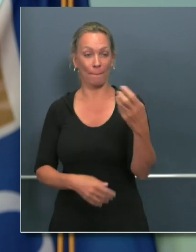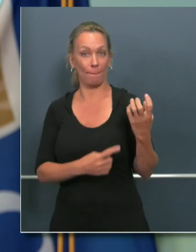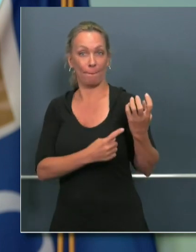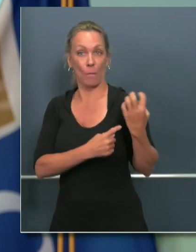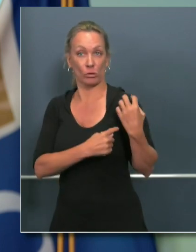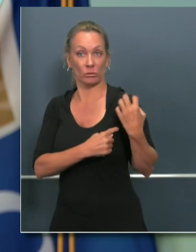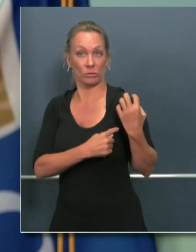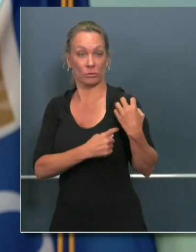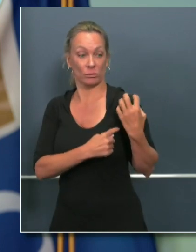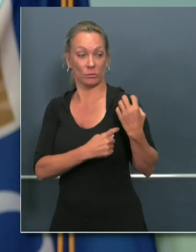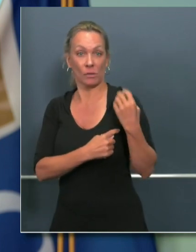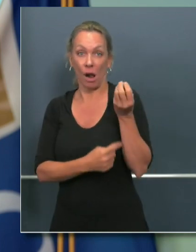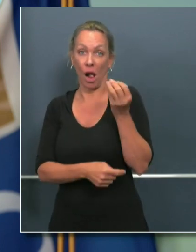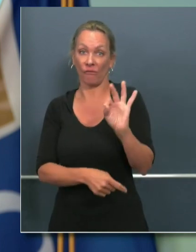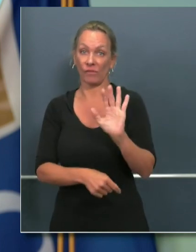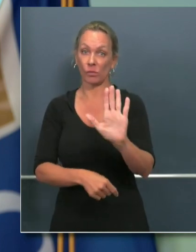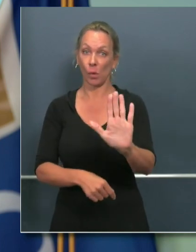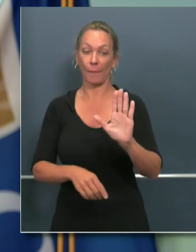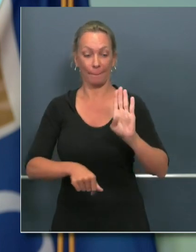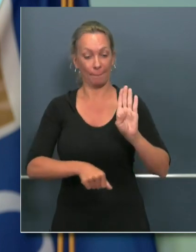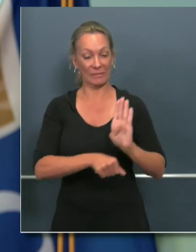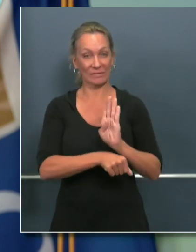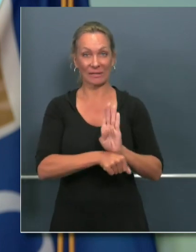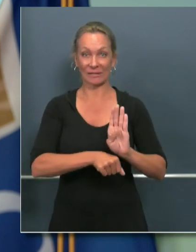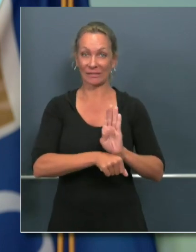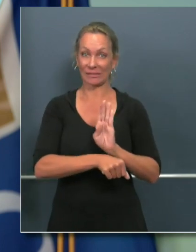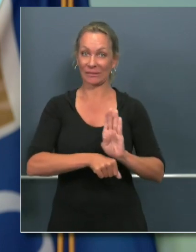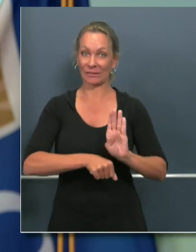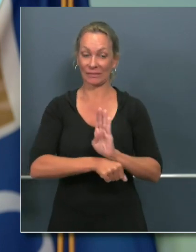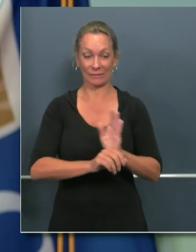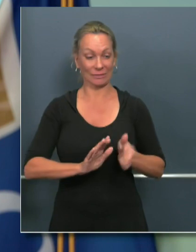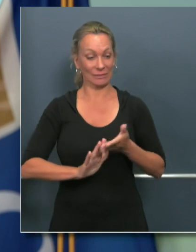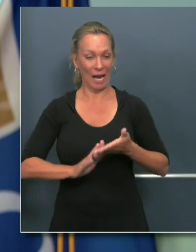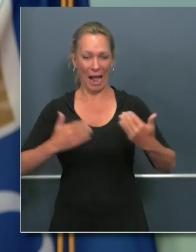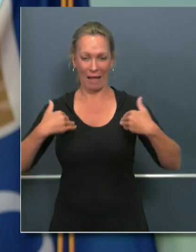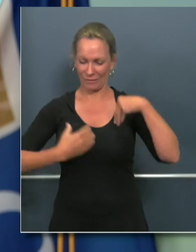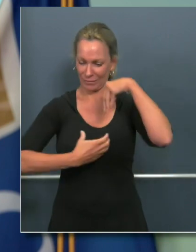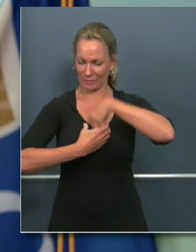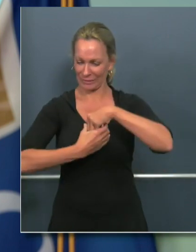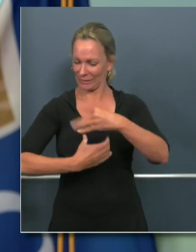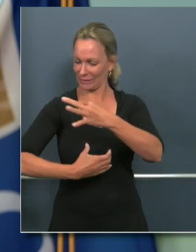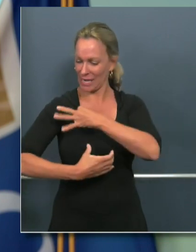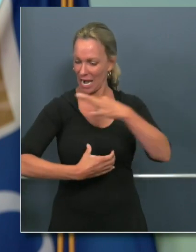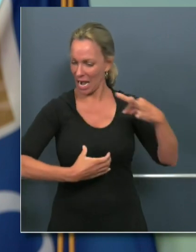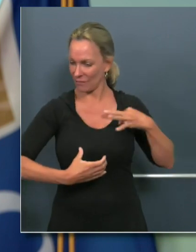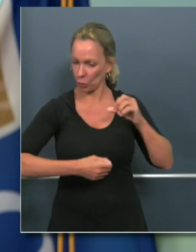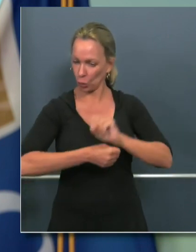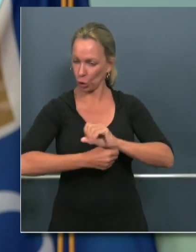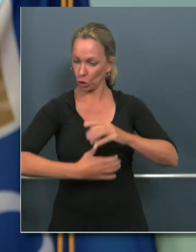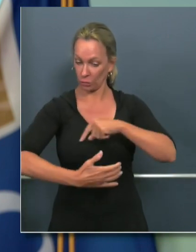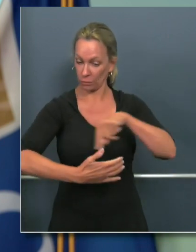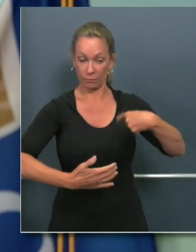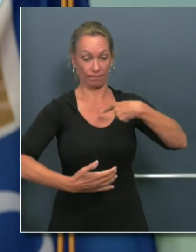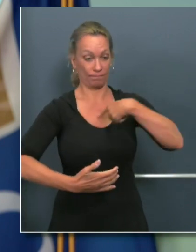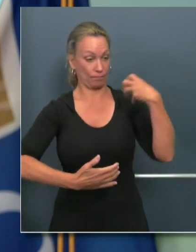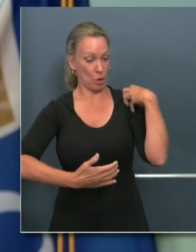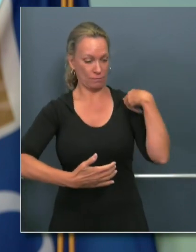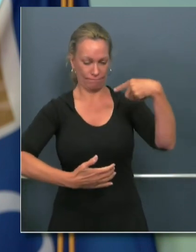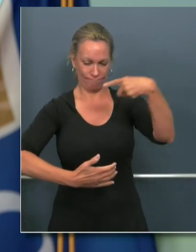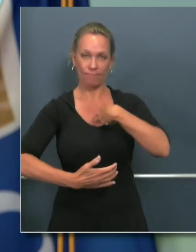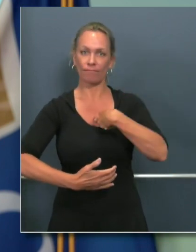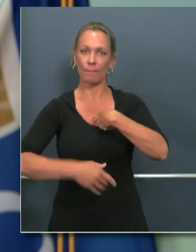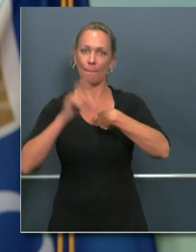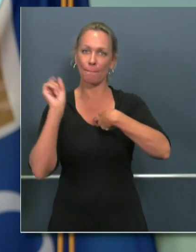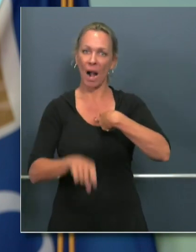and again, we're going to be doing just that. Let me just briefly mention a few other things that are top of mind. Certainly, we're deep focus